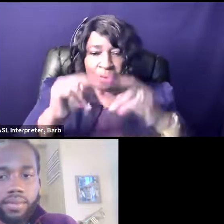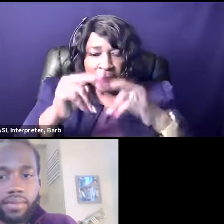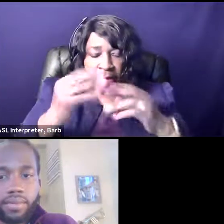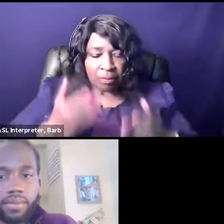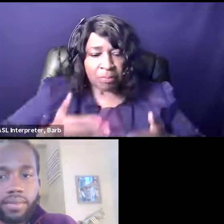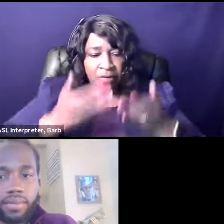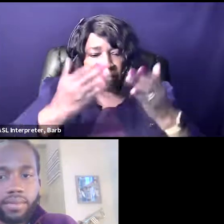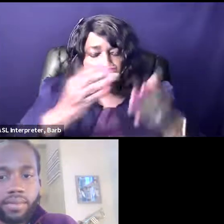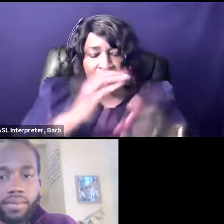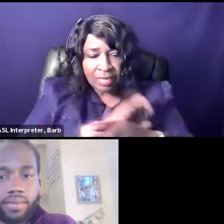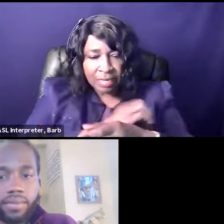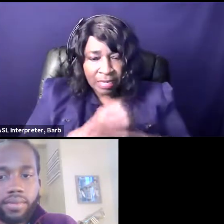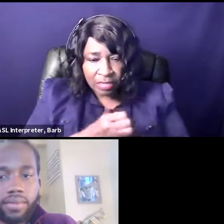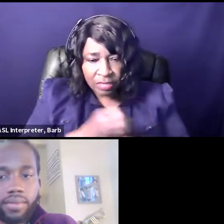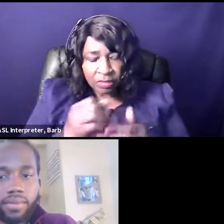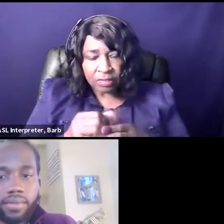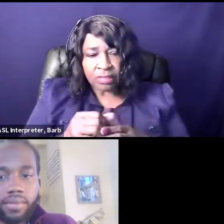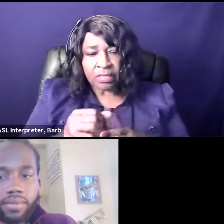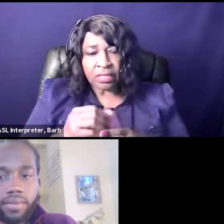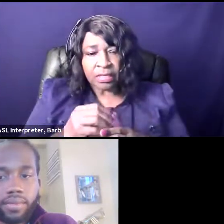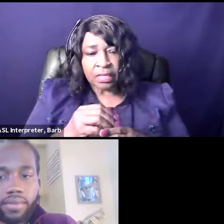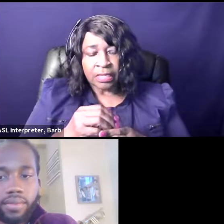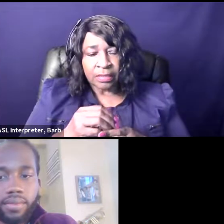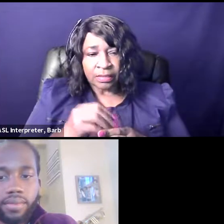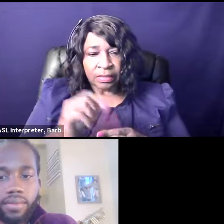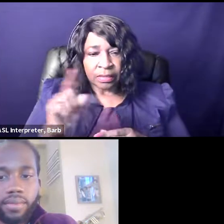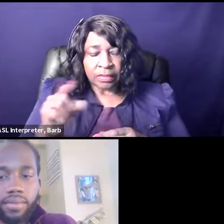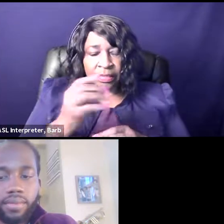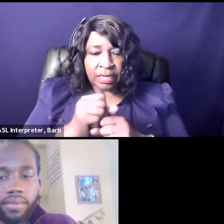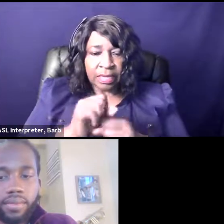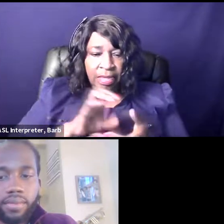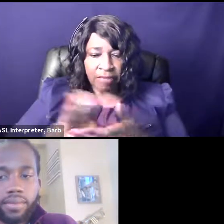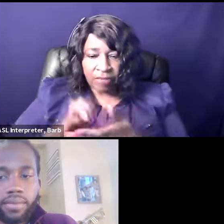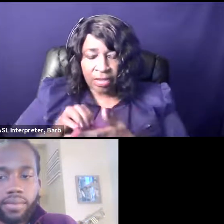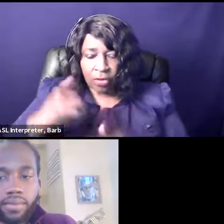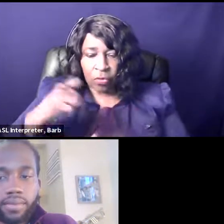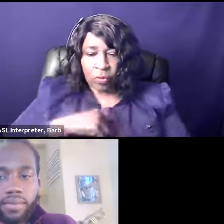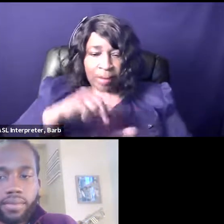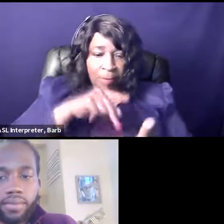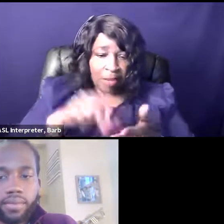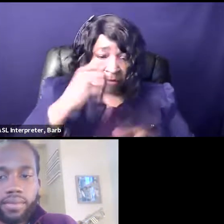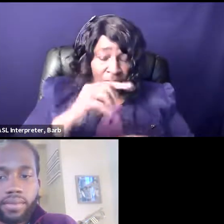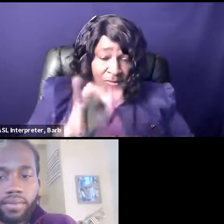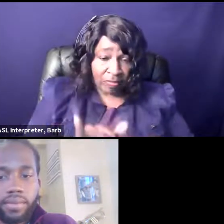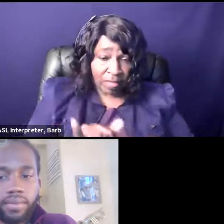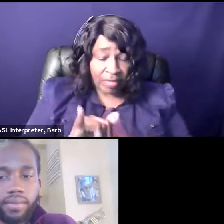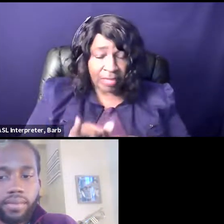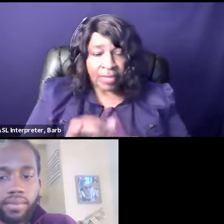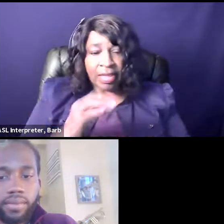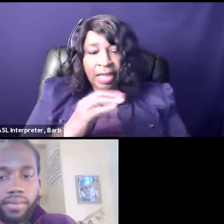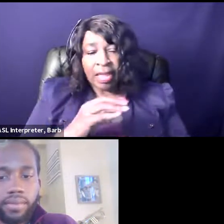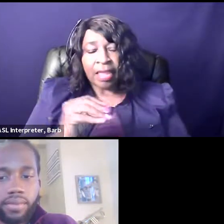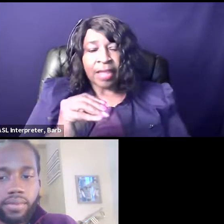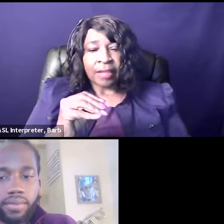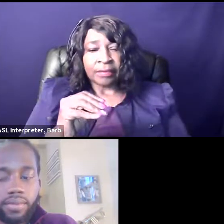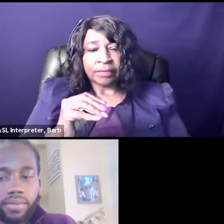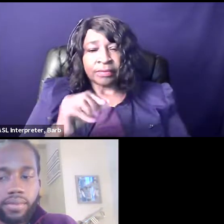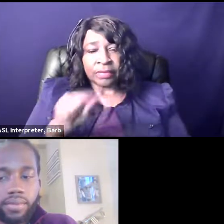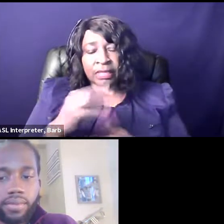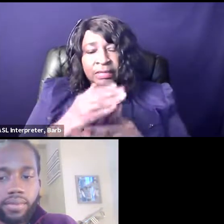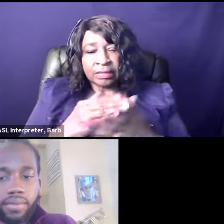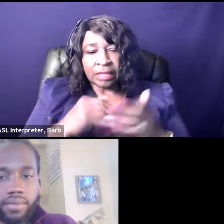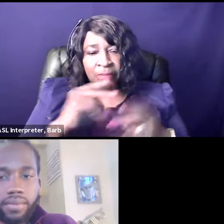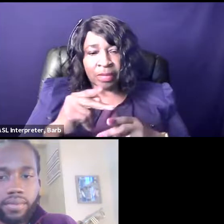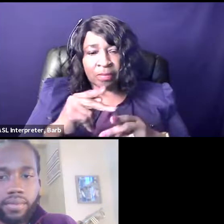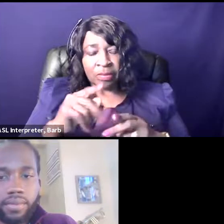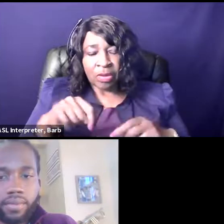and then each year they get a return on that investment paid for by us, the ratepayers. Then there are some people call them publicly